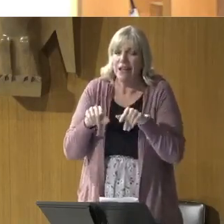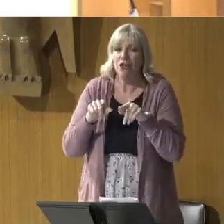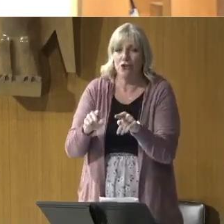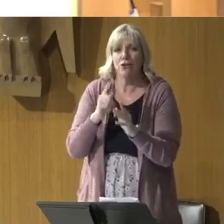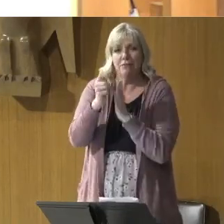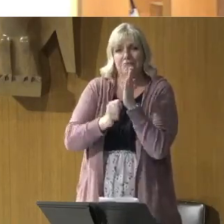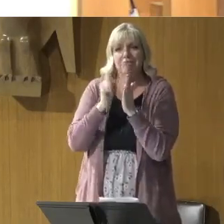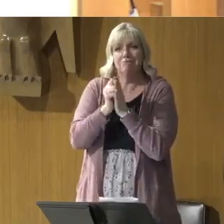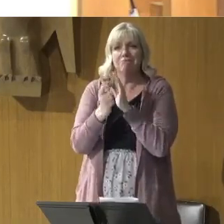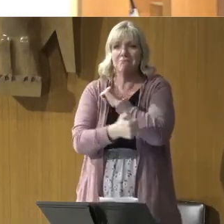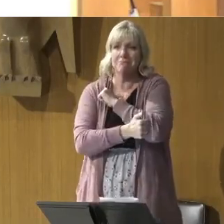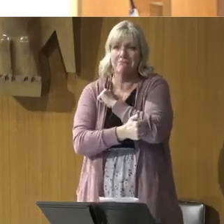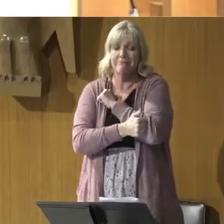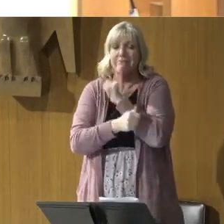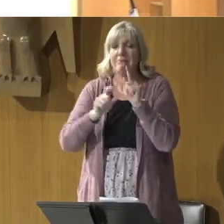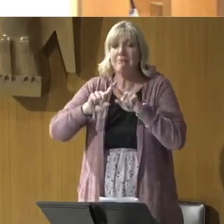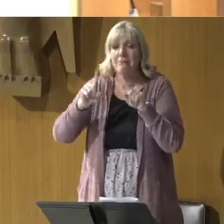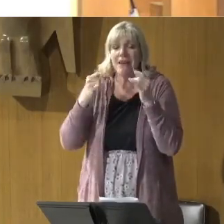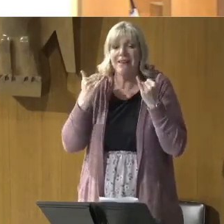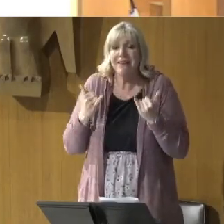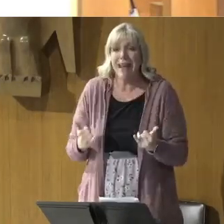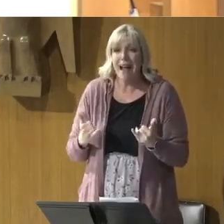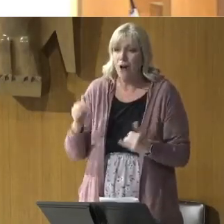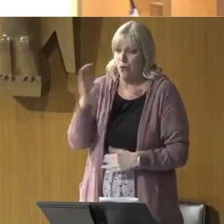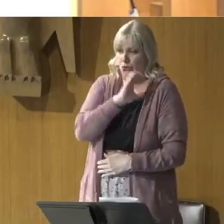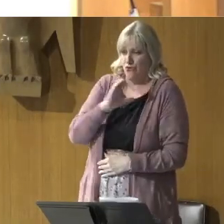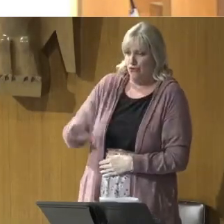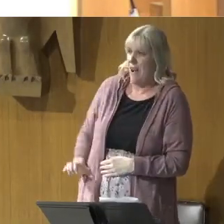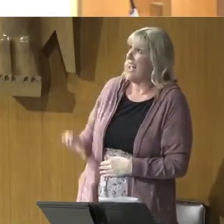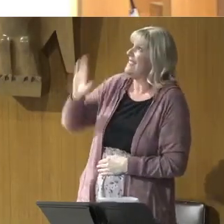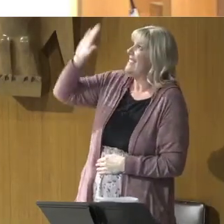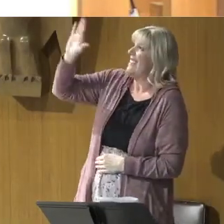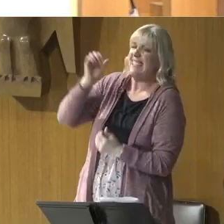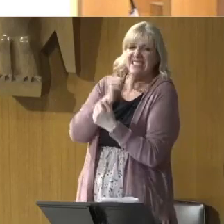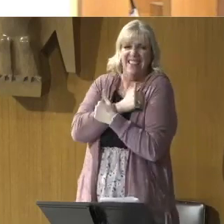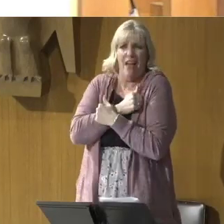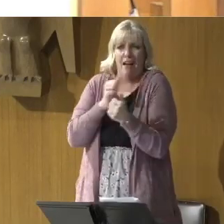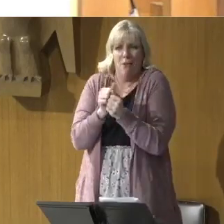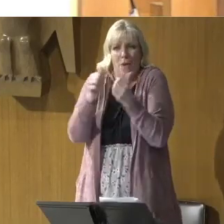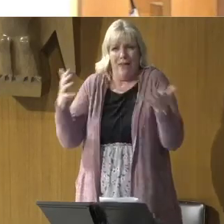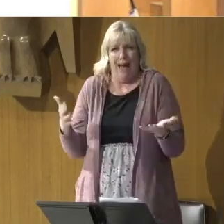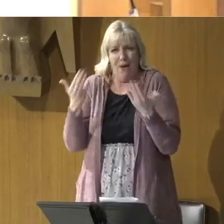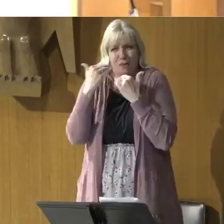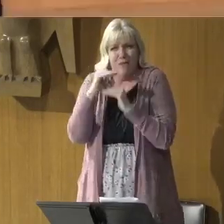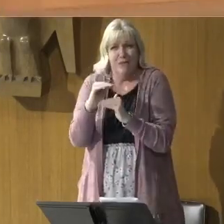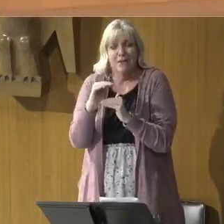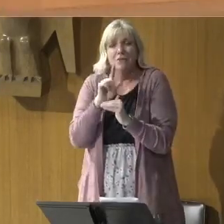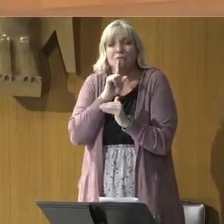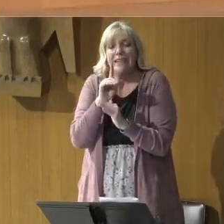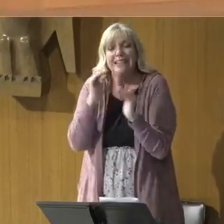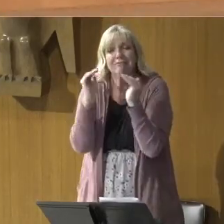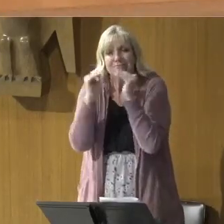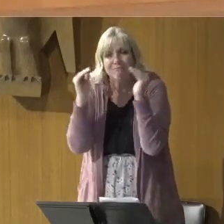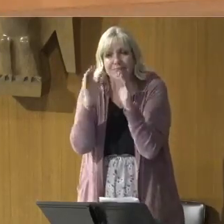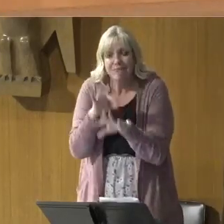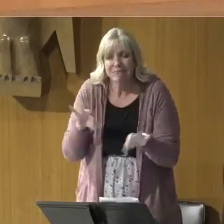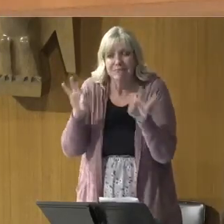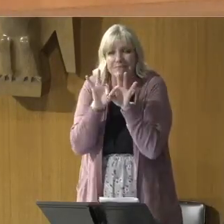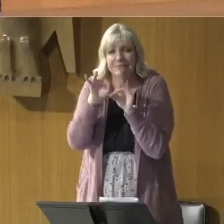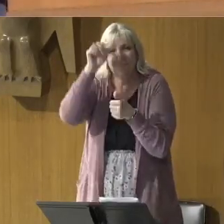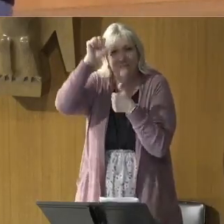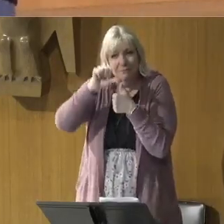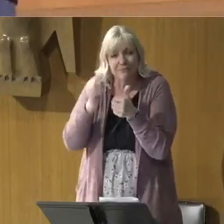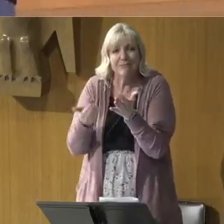but now the unconditional love of Christ is equally worthy of remembrance again and again.